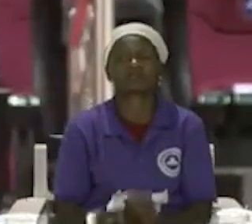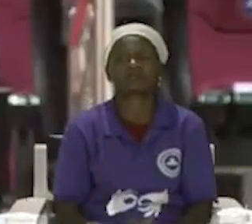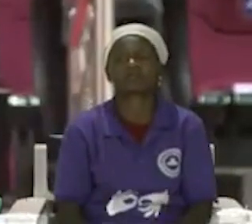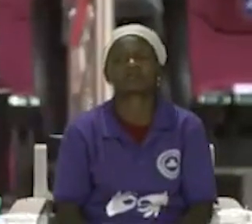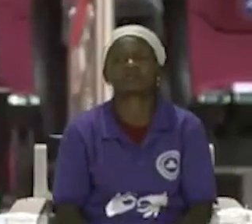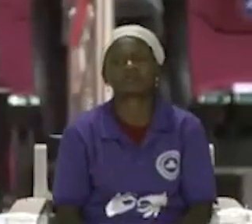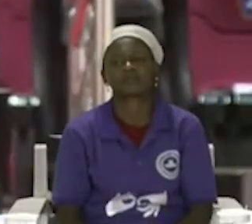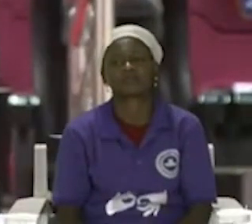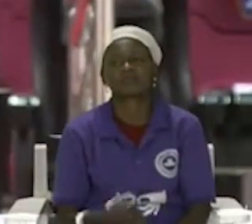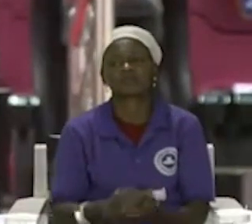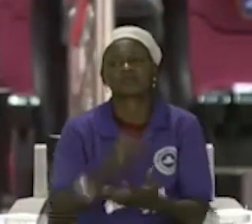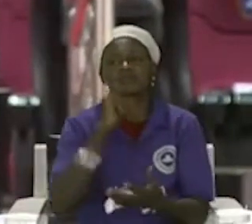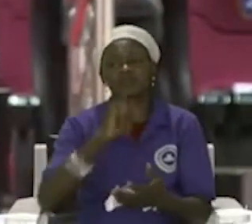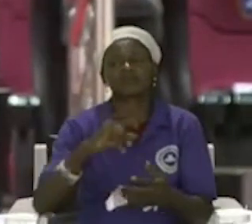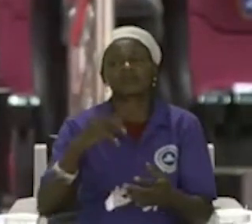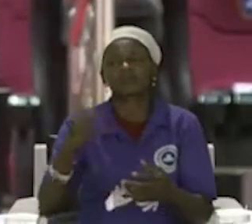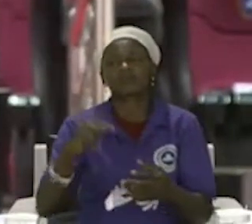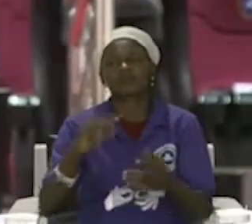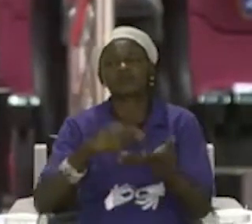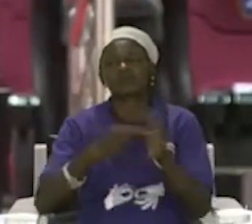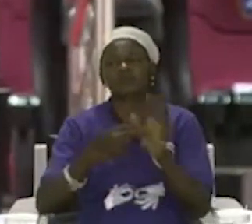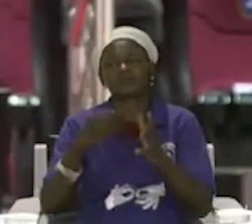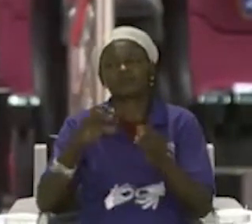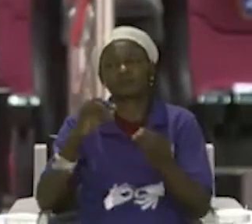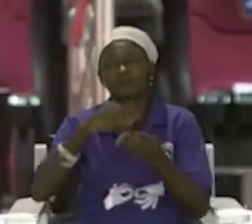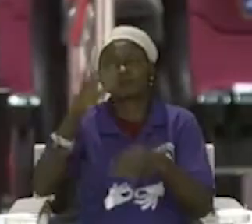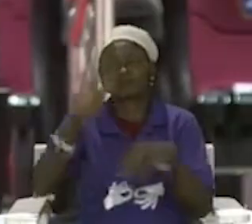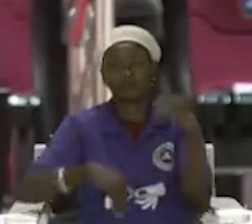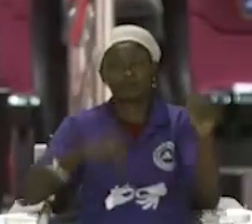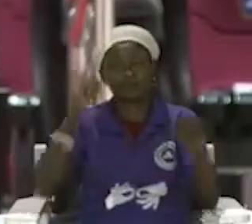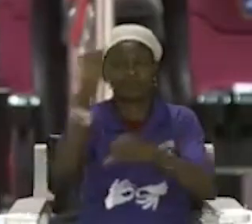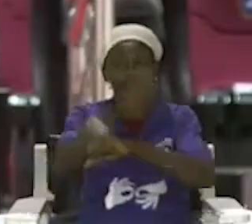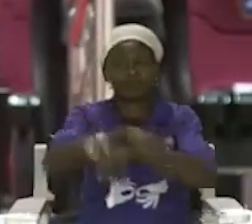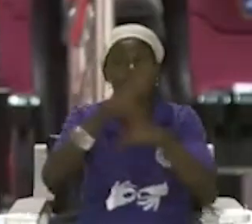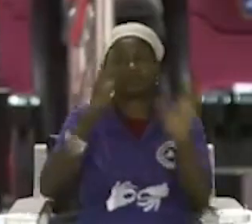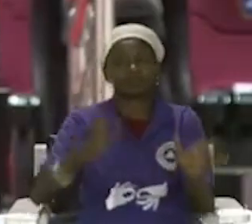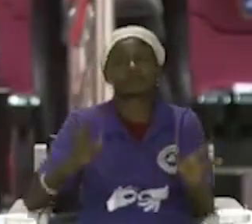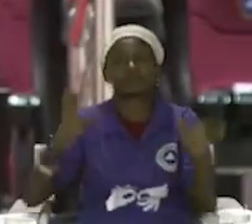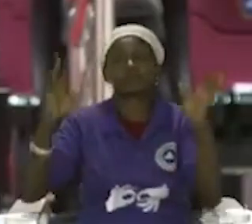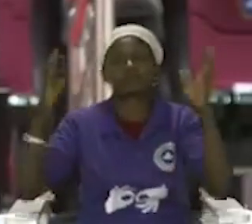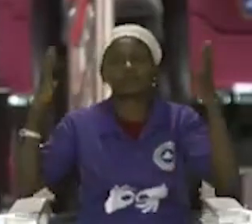That's the meaning of more than conquerors. And the word of God.